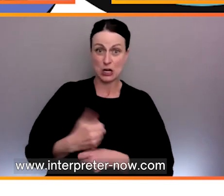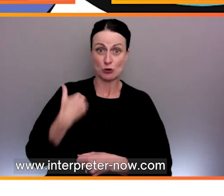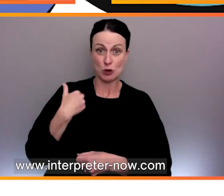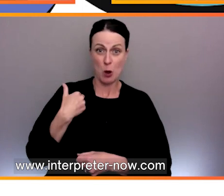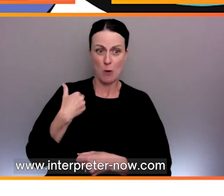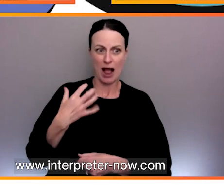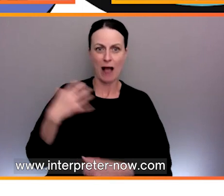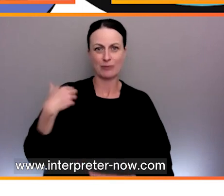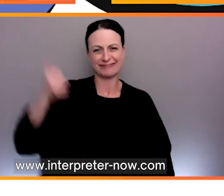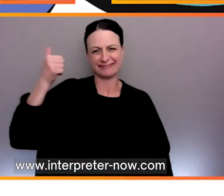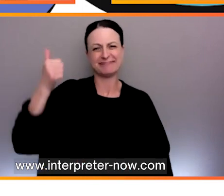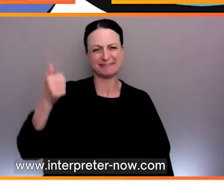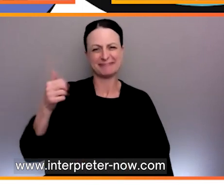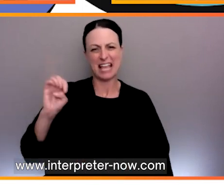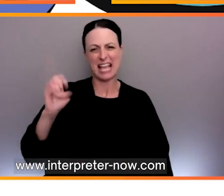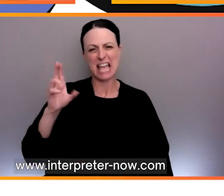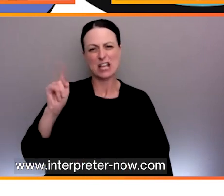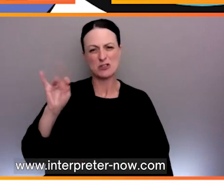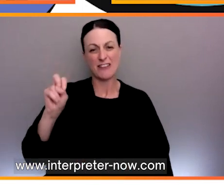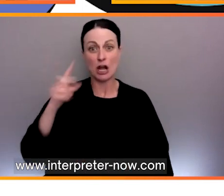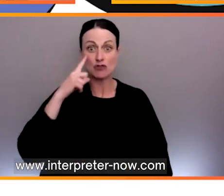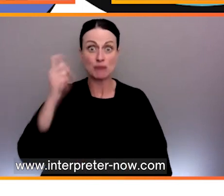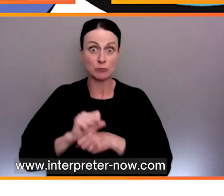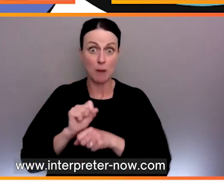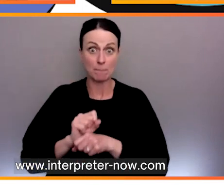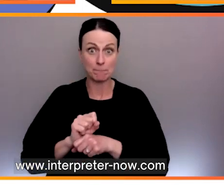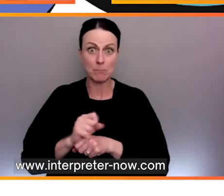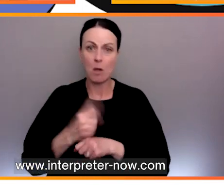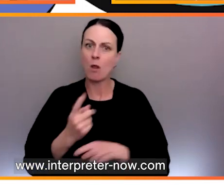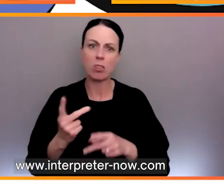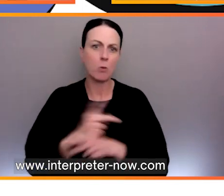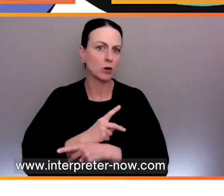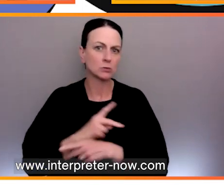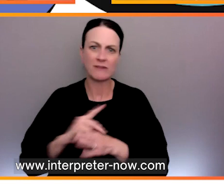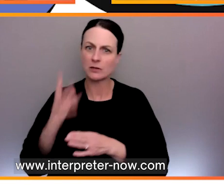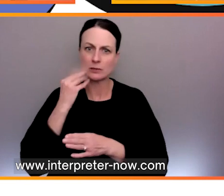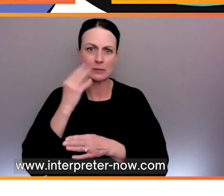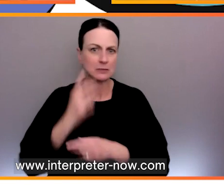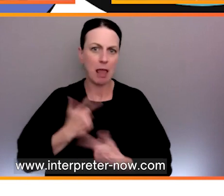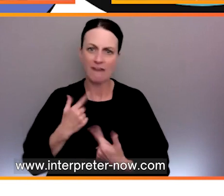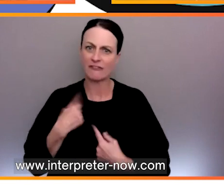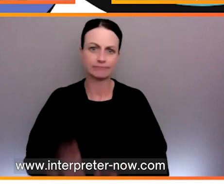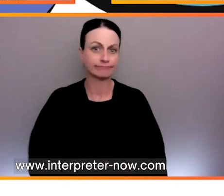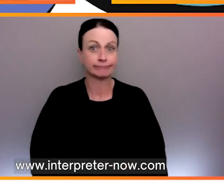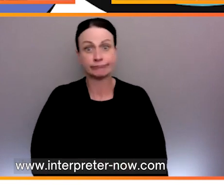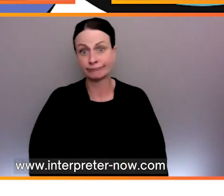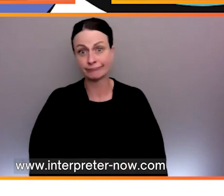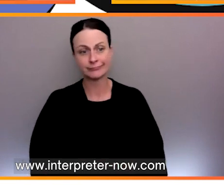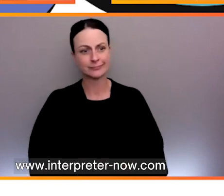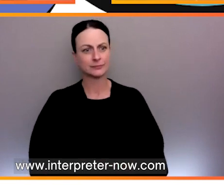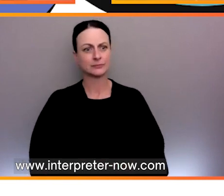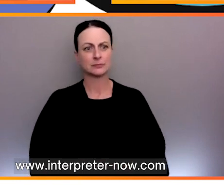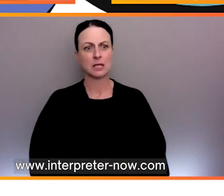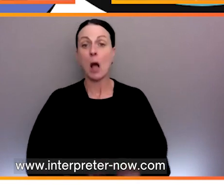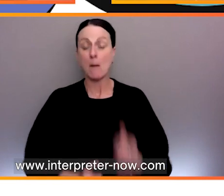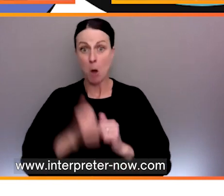when I tell my story is the biases and microaggressions and the little things. And I sort of have a little caveat that says, while there were bigger issues, most of what happened were the